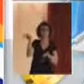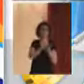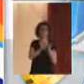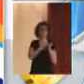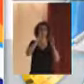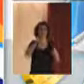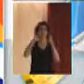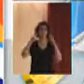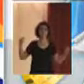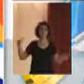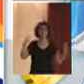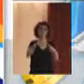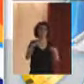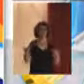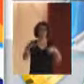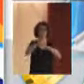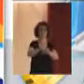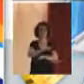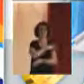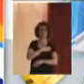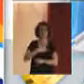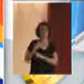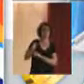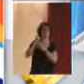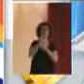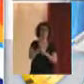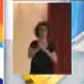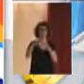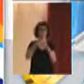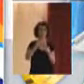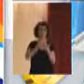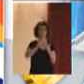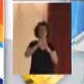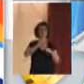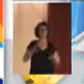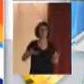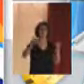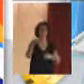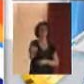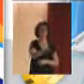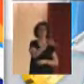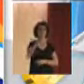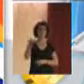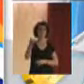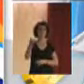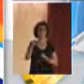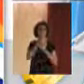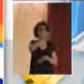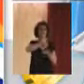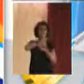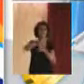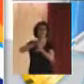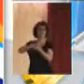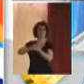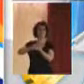users themselves and offer an integrating vision to provide support and services to contribute